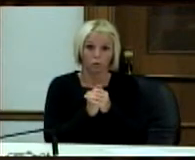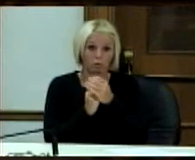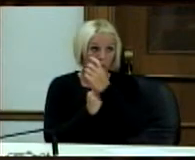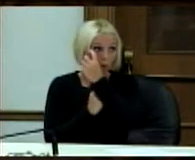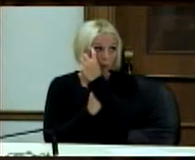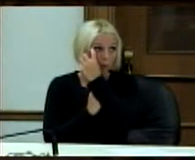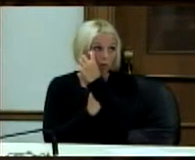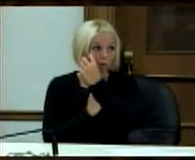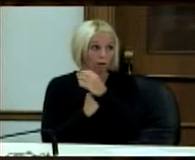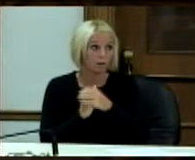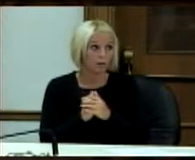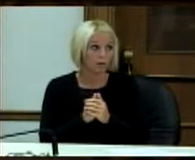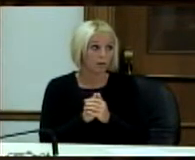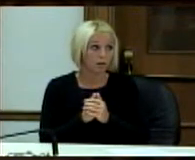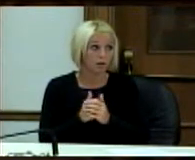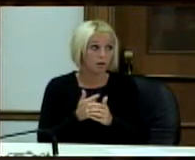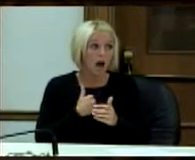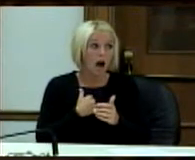I will